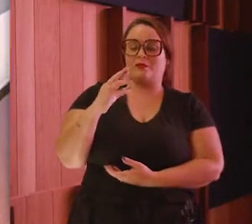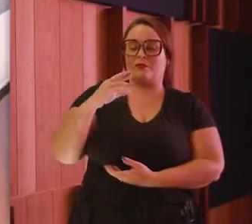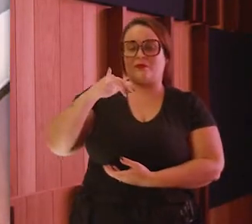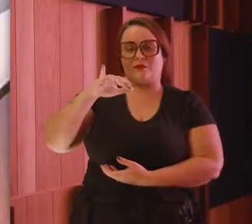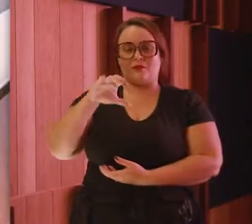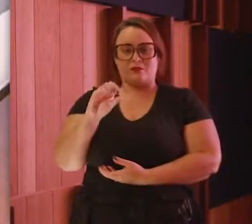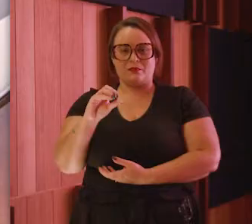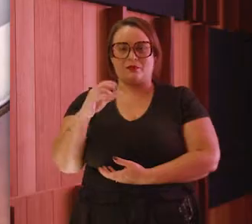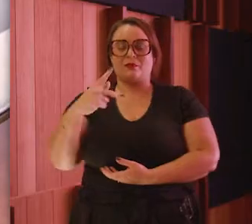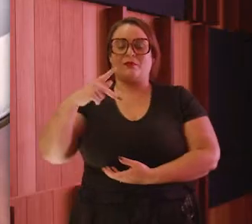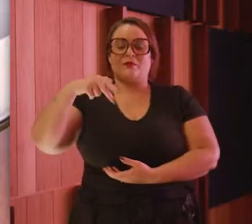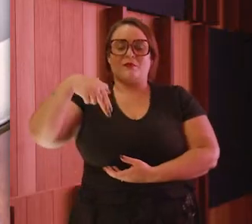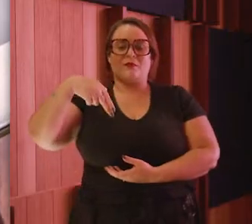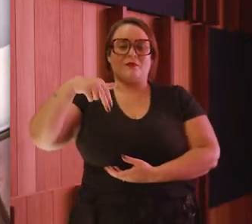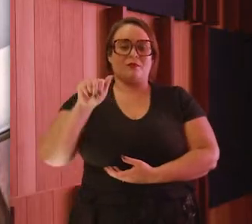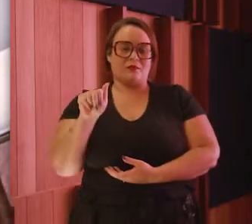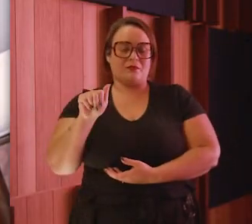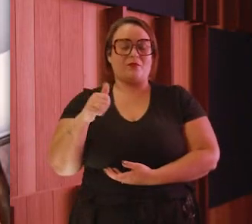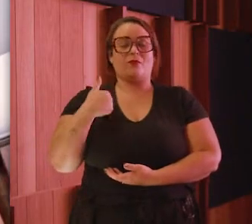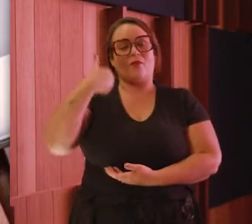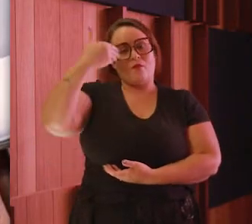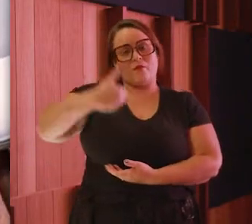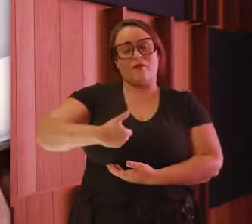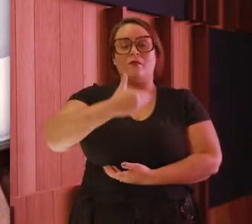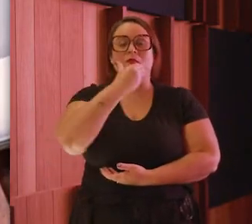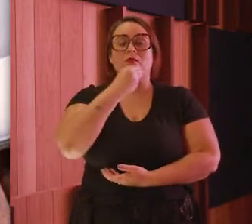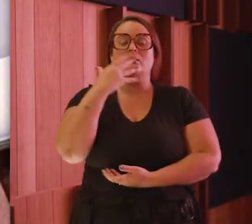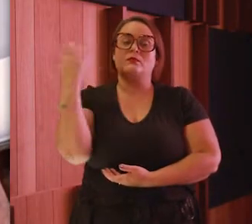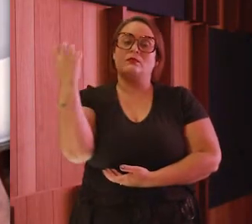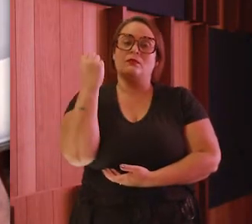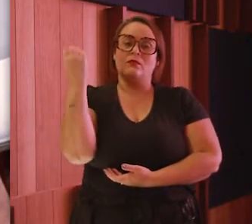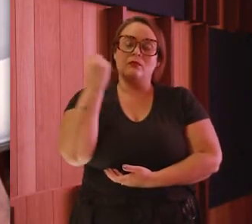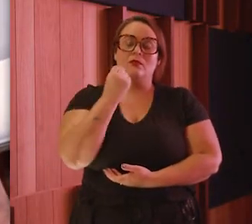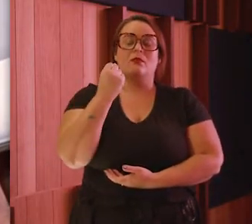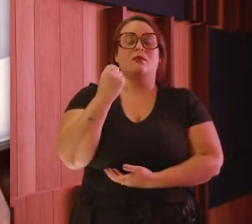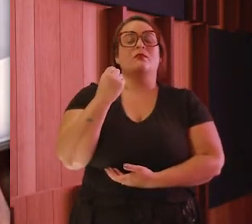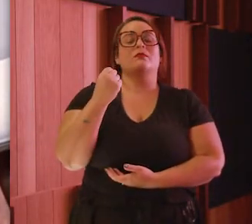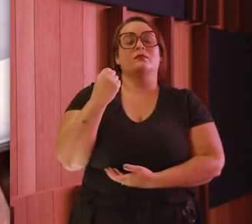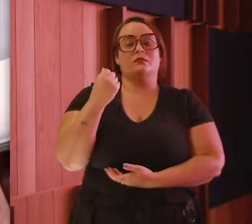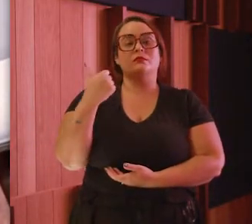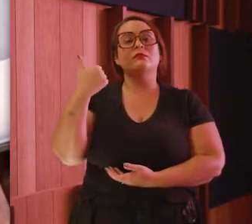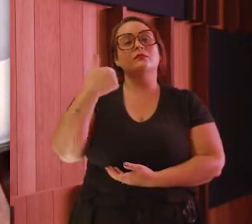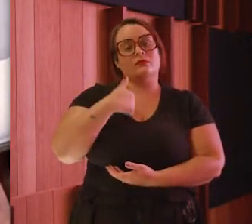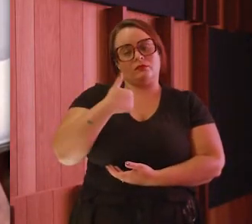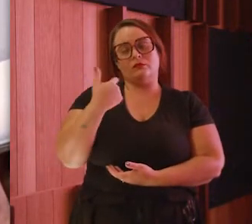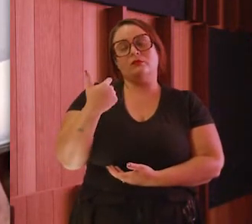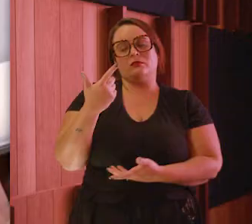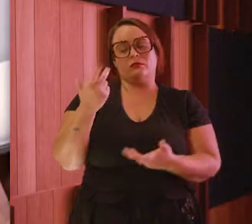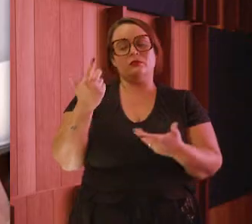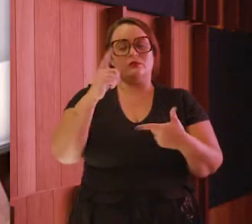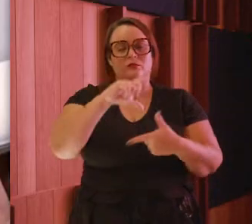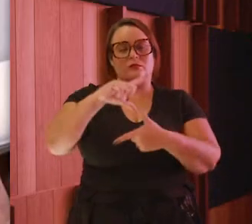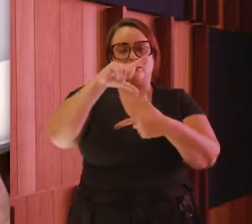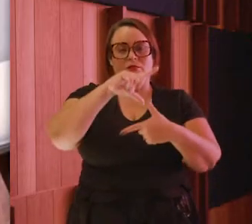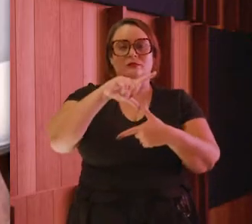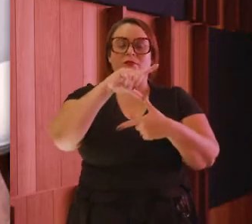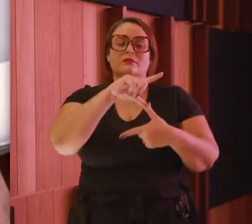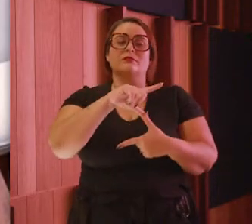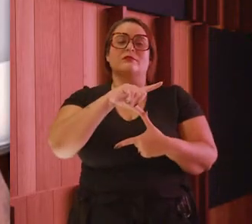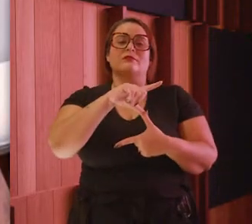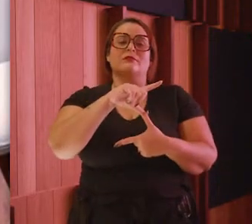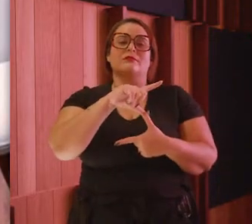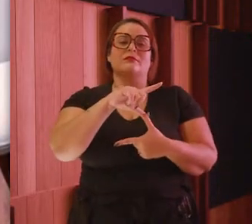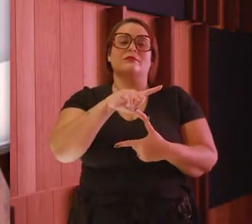middle-aged, Hispanic man. I'm based in New York City. I'm a tax principal in tax consulting. I've been in the firm for